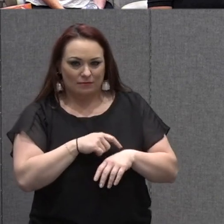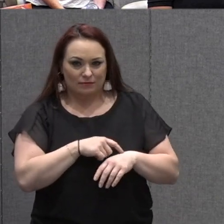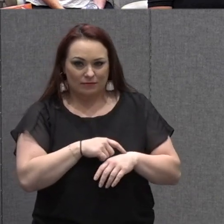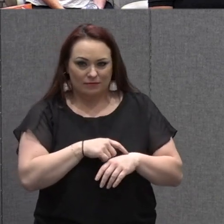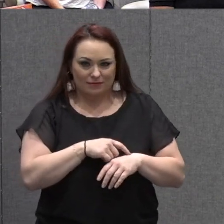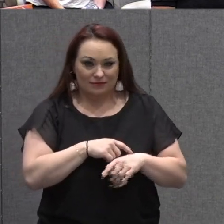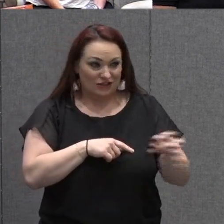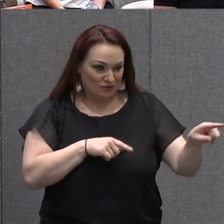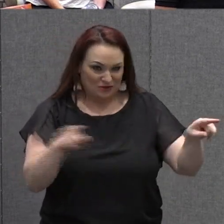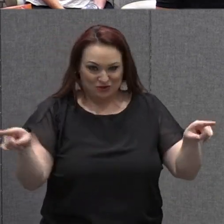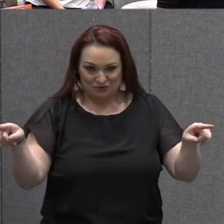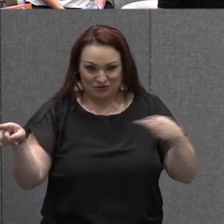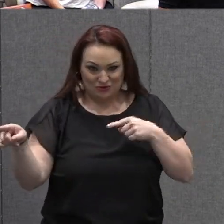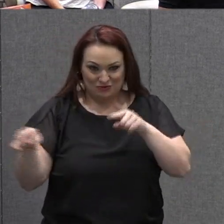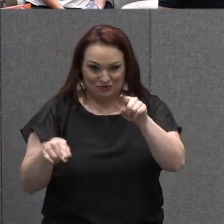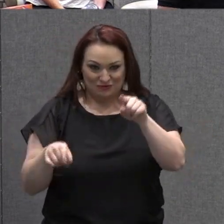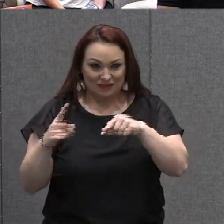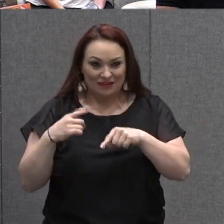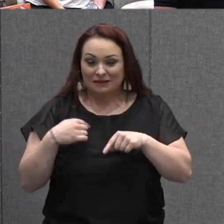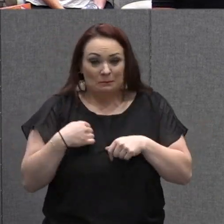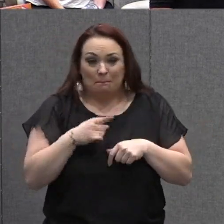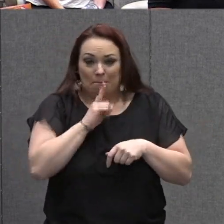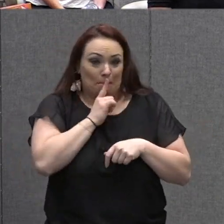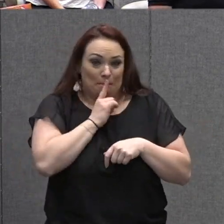I think Shelly does. no.